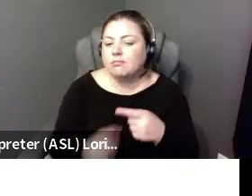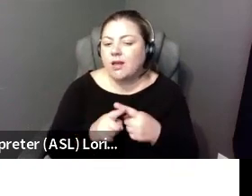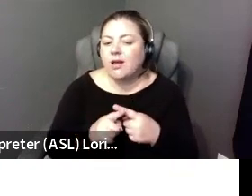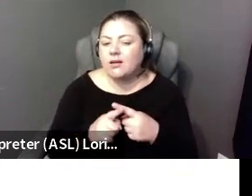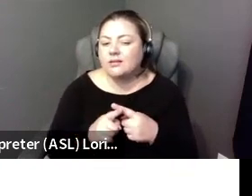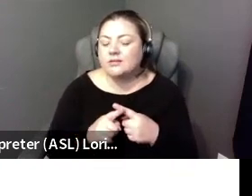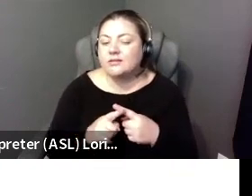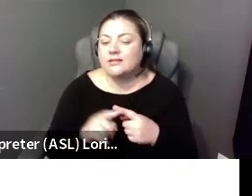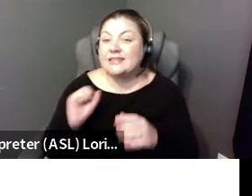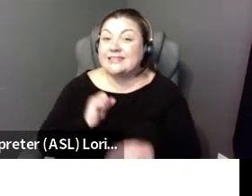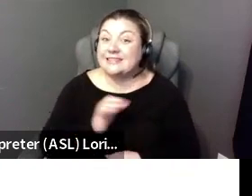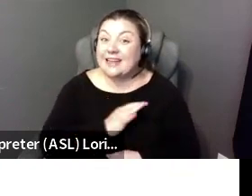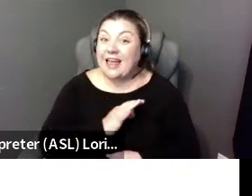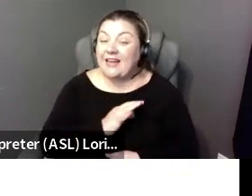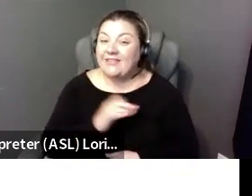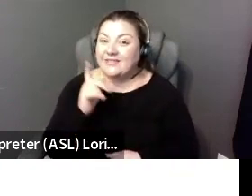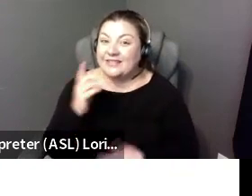here.